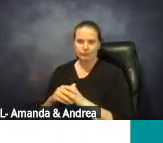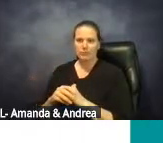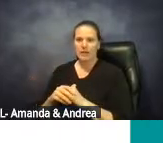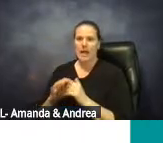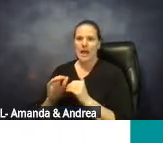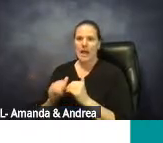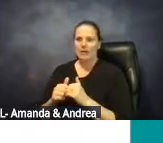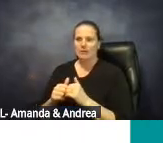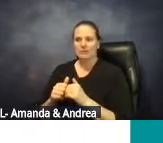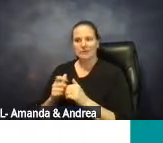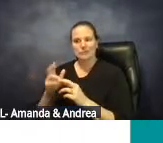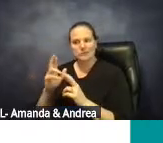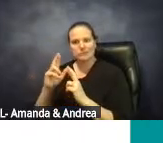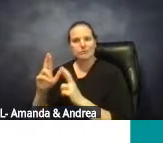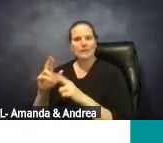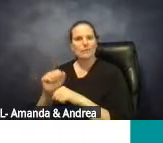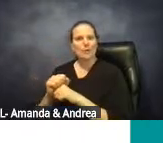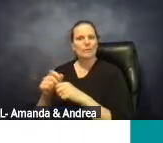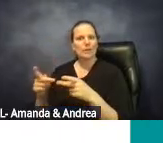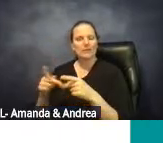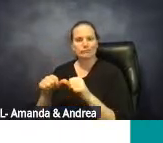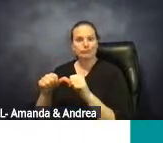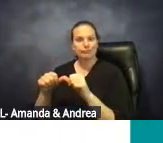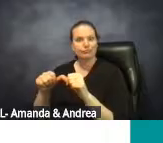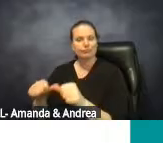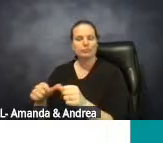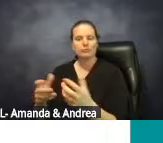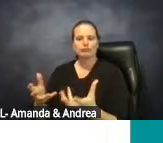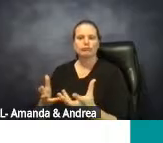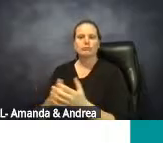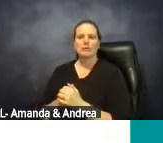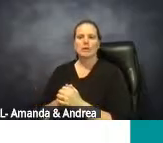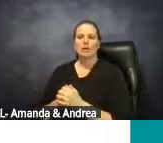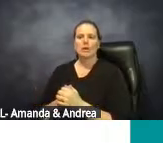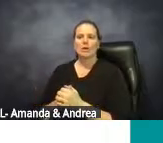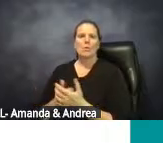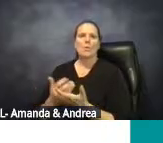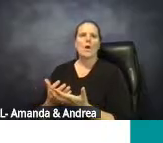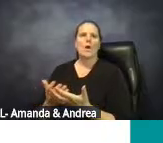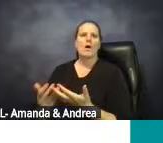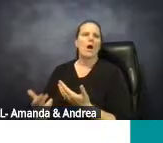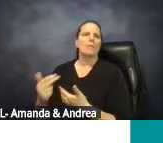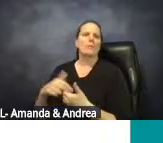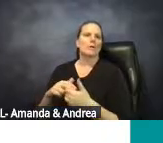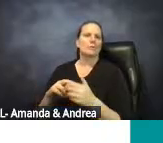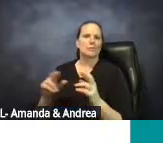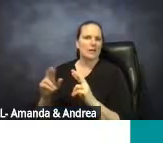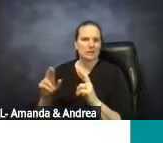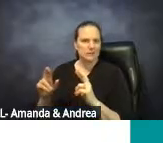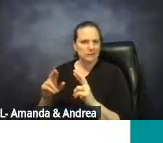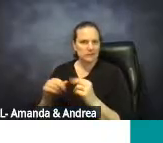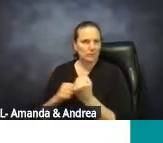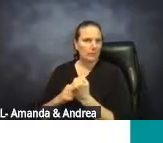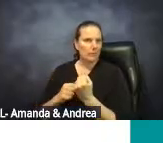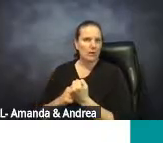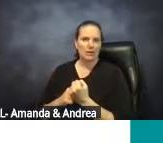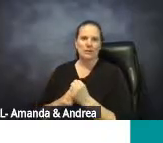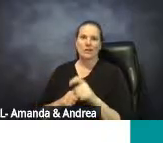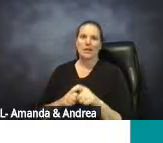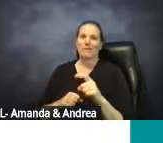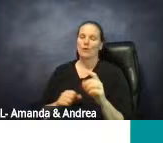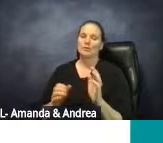instill respectful workplaces? What are the onboarding and readiness supports that are needed for